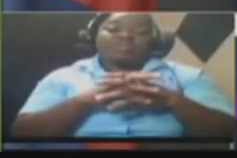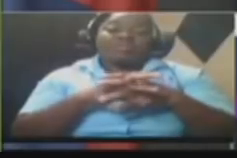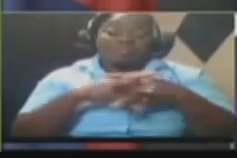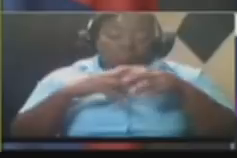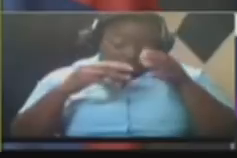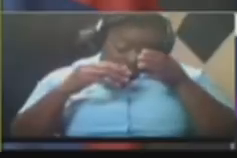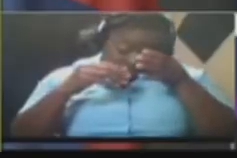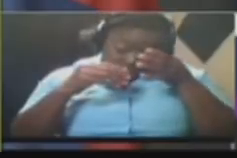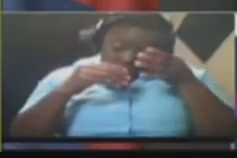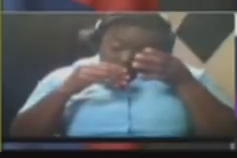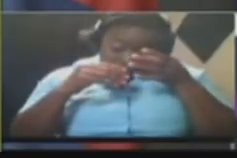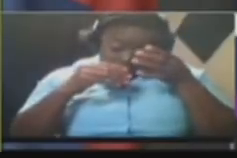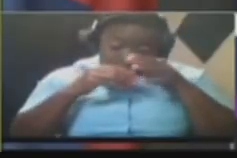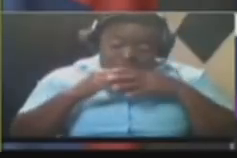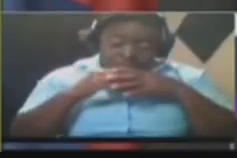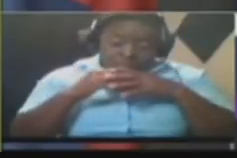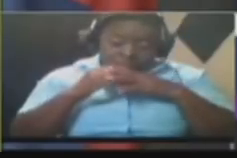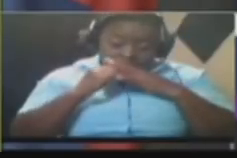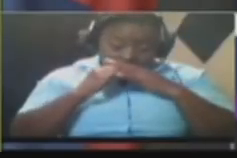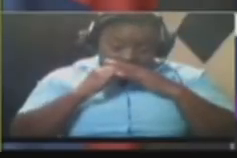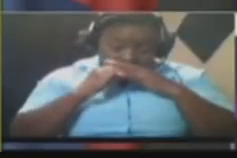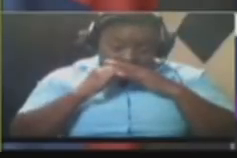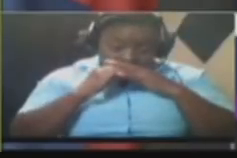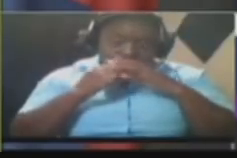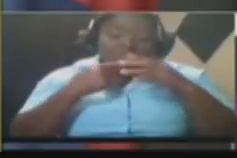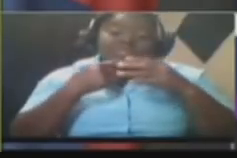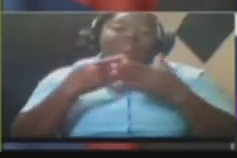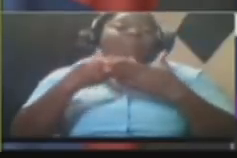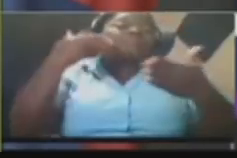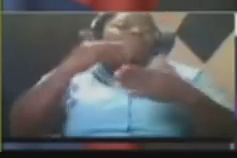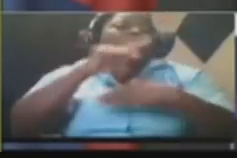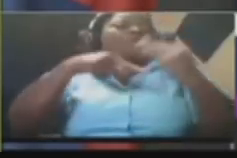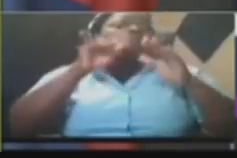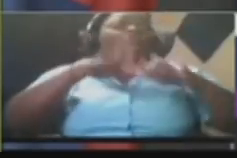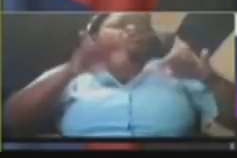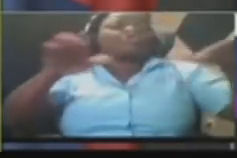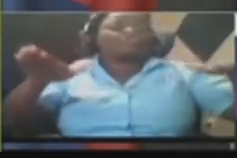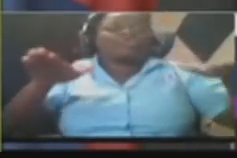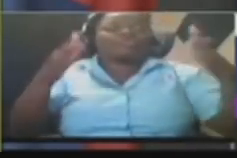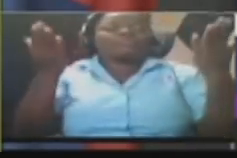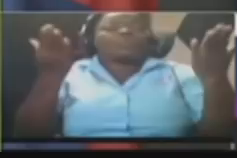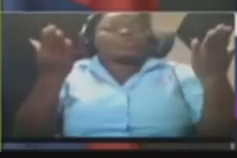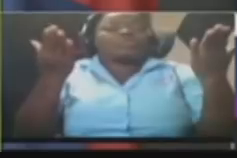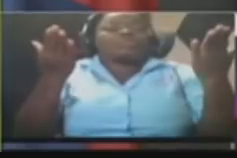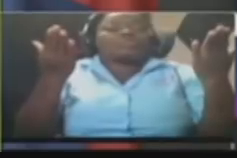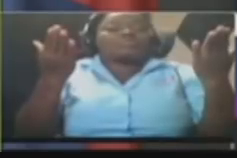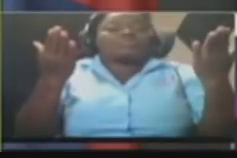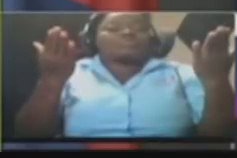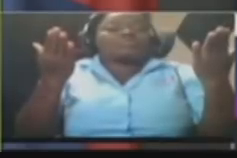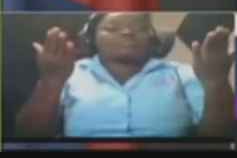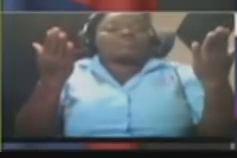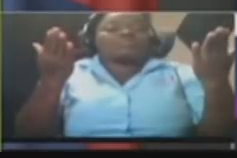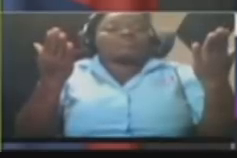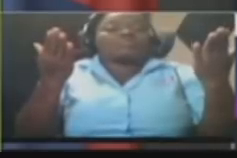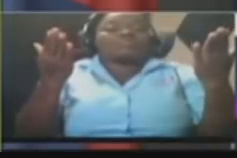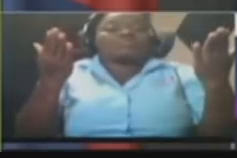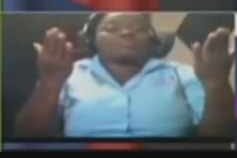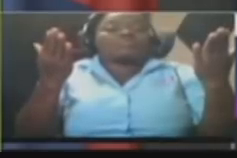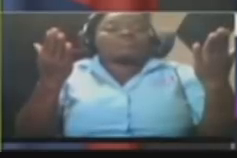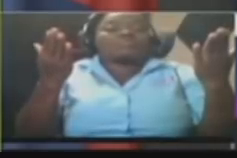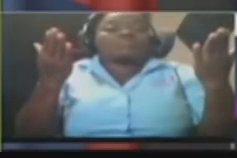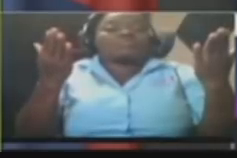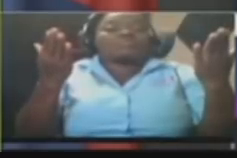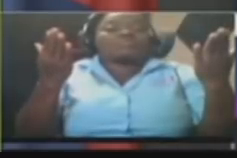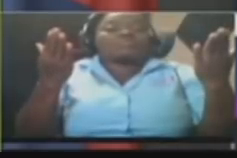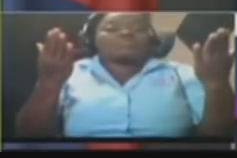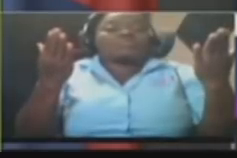with Dr. Botiwari when he raised it with me about the children. I can tell you now, based on the documents we have signed with the American